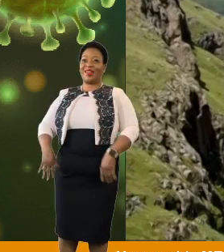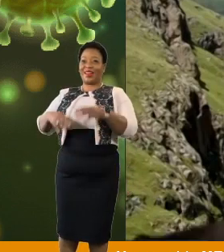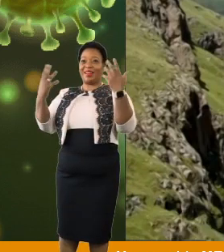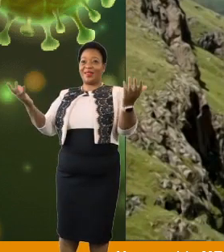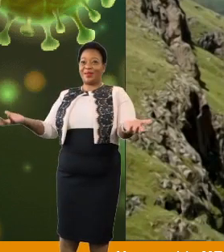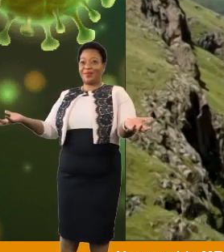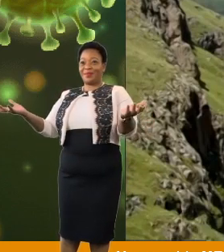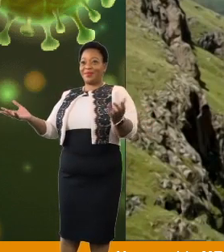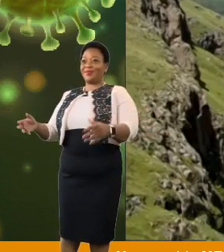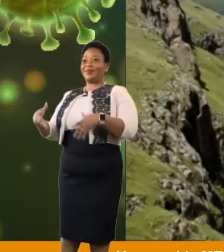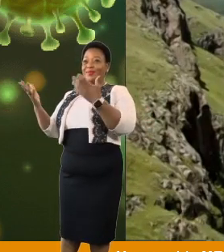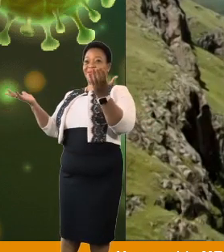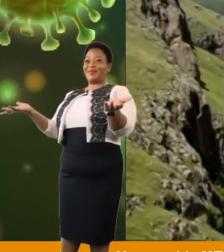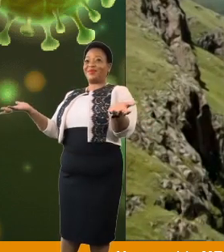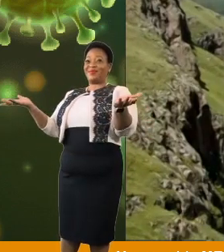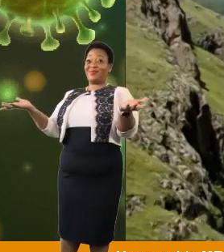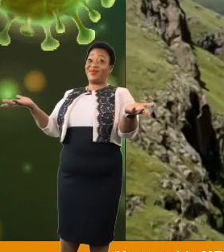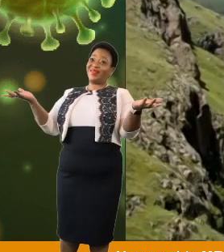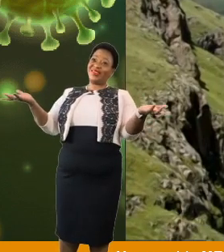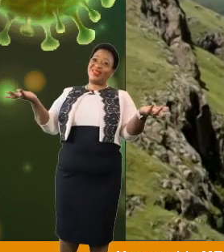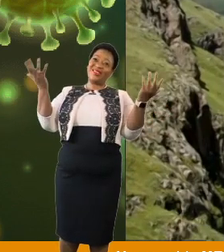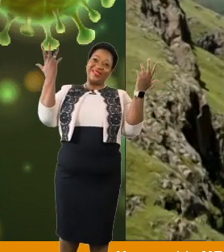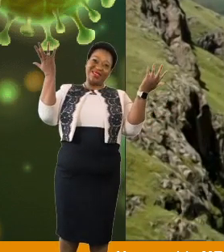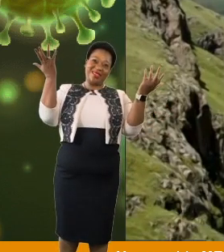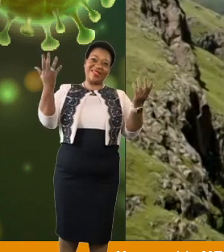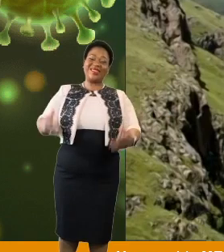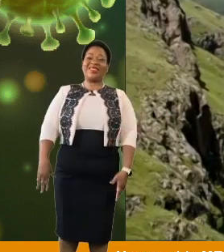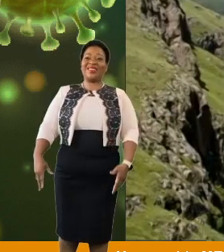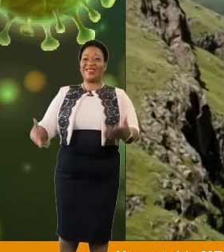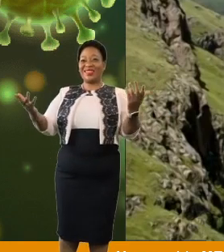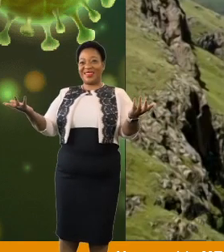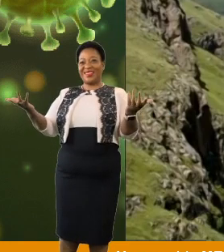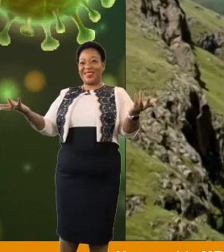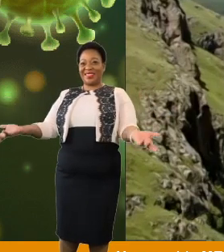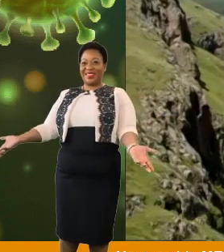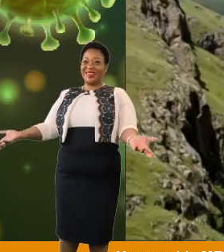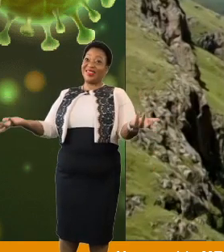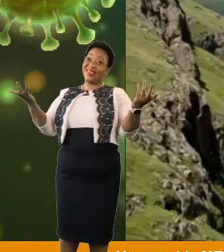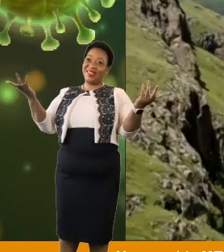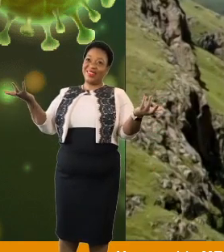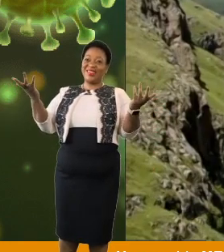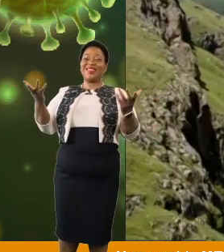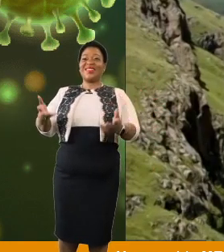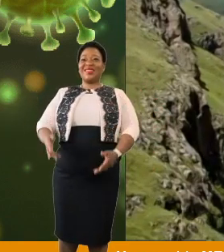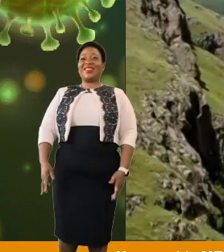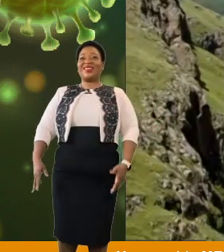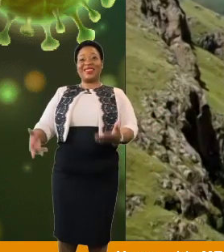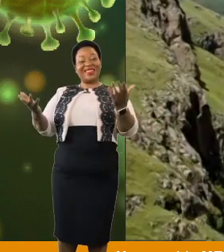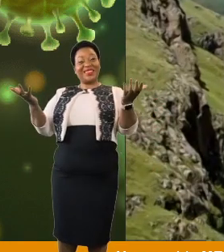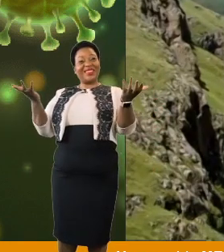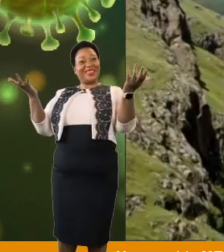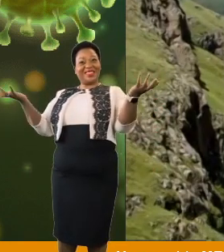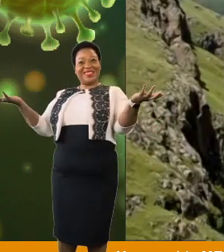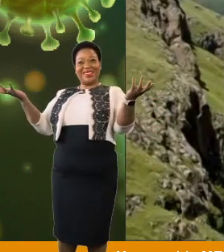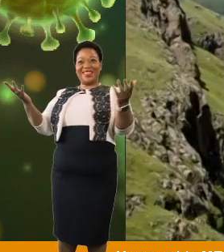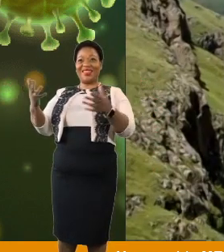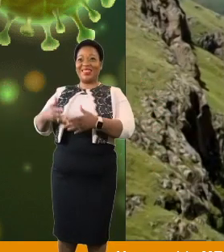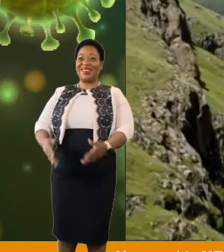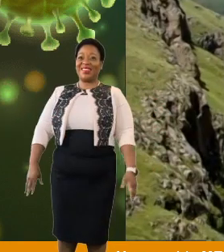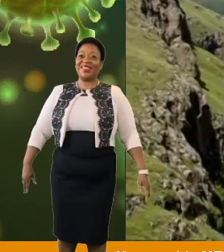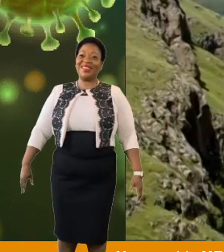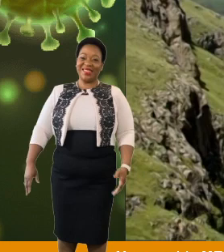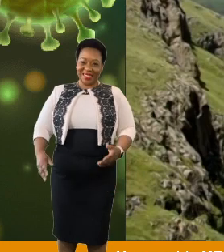be issues of how do we deal with the immediate state now, where certain